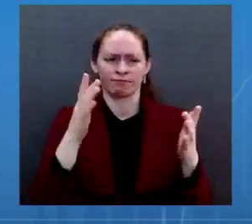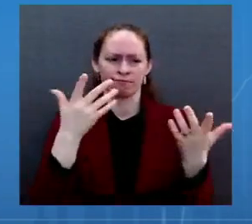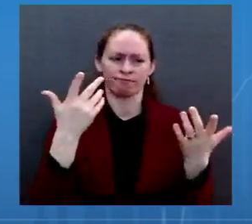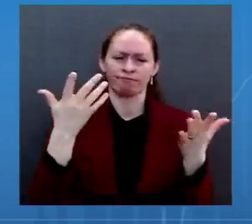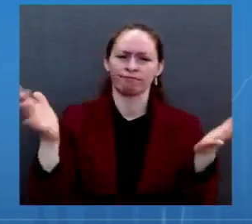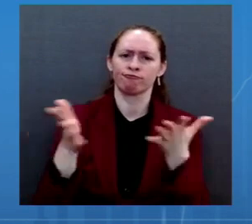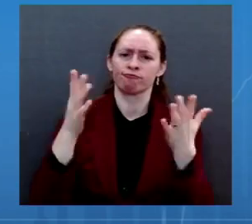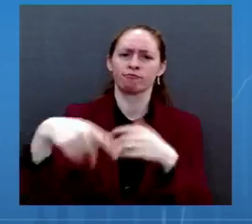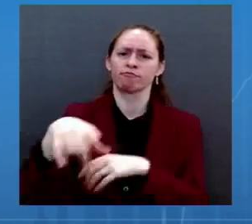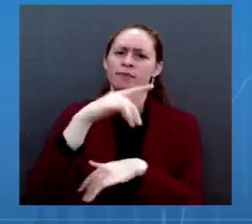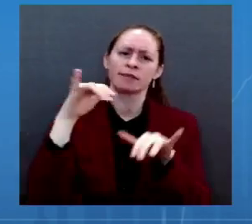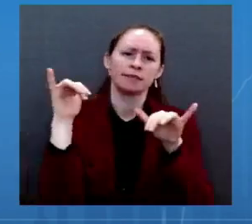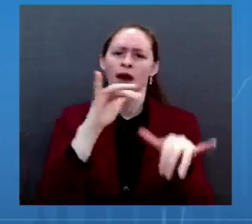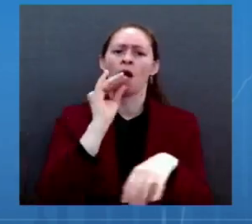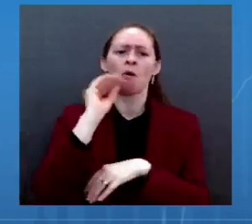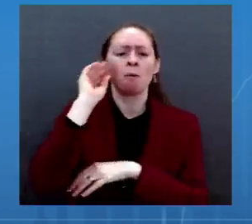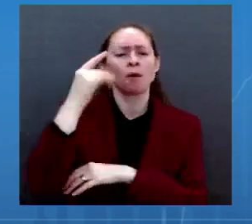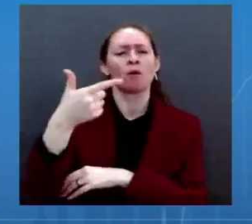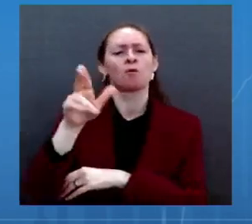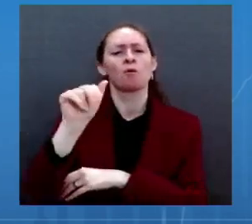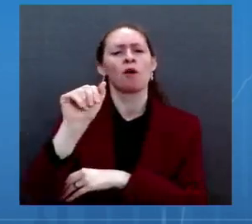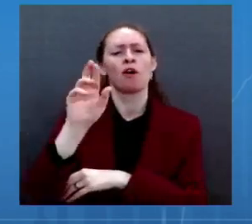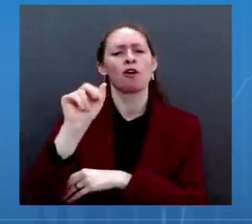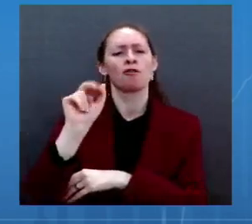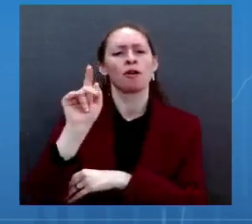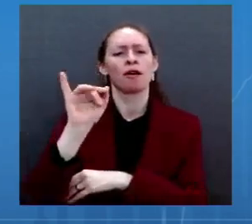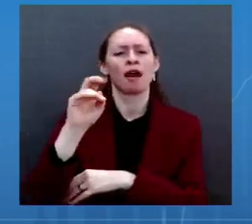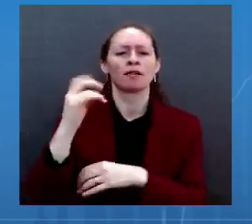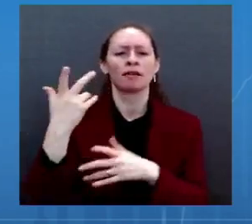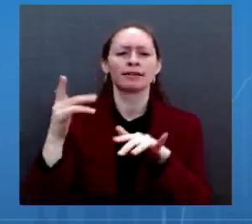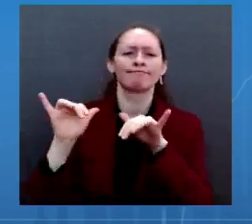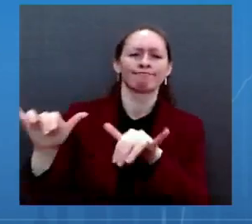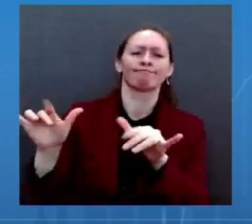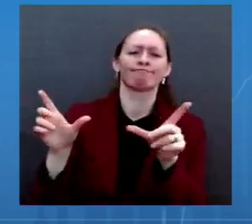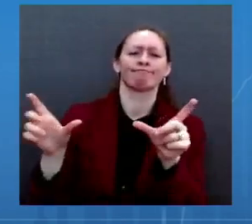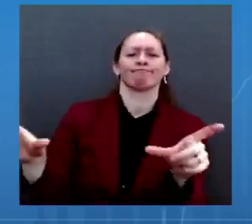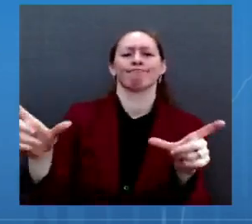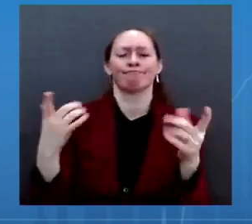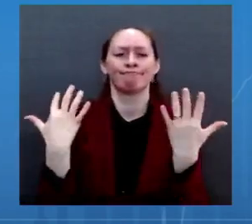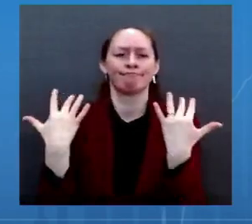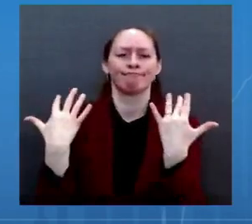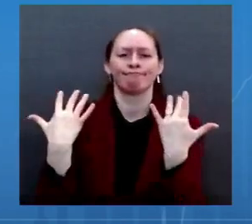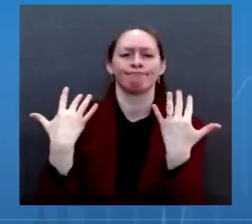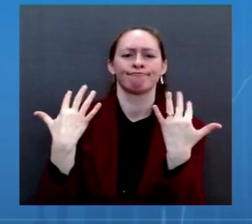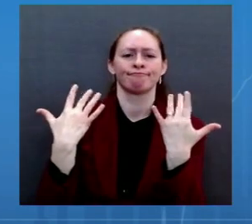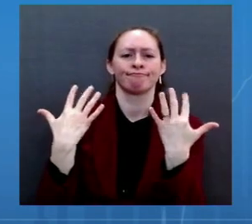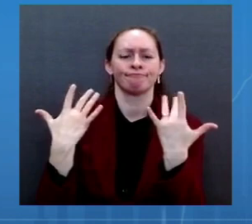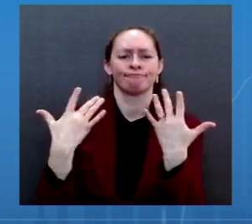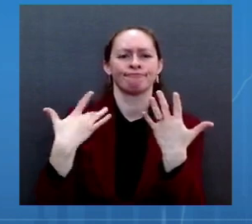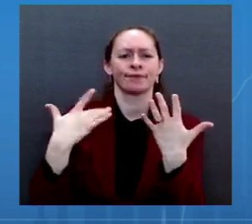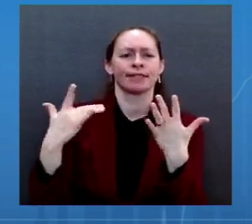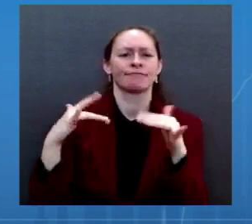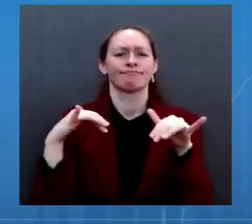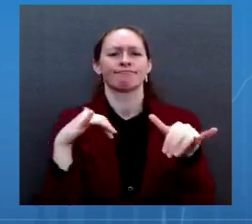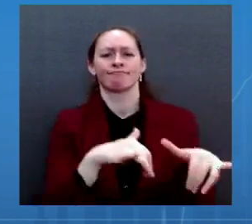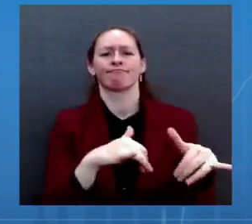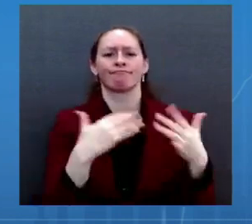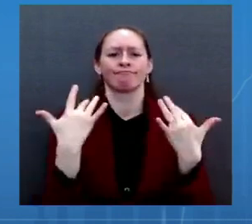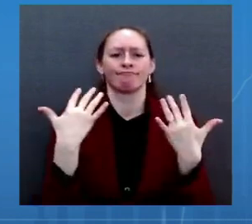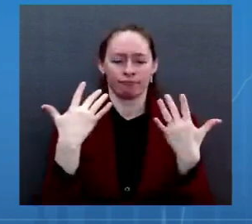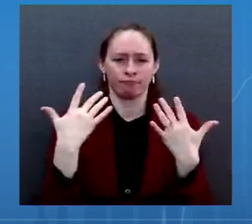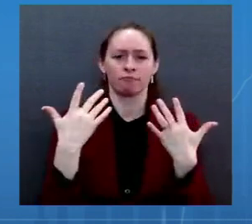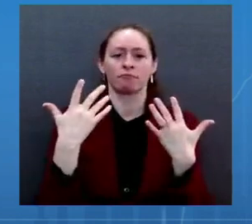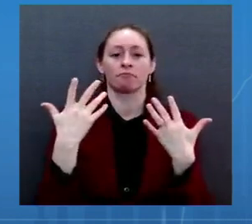will be more people in quarantine than there are in isolation. But to your question about healthcare workers, our